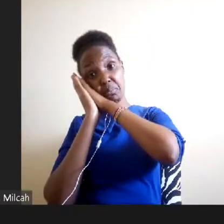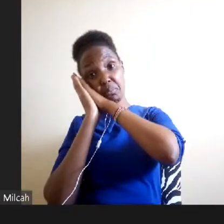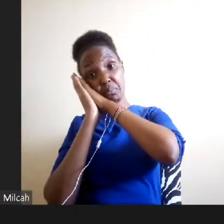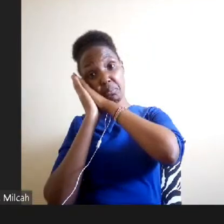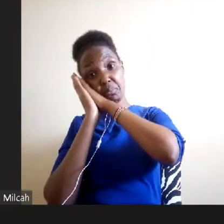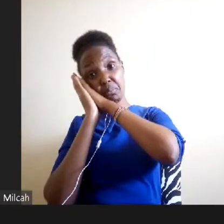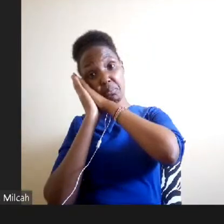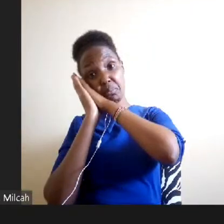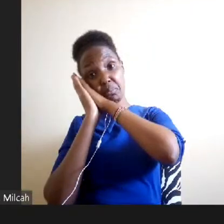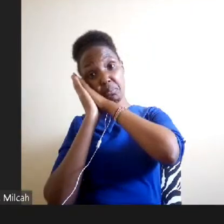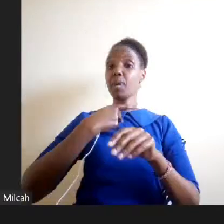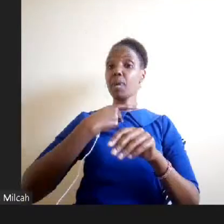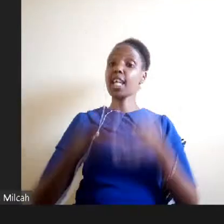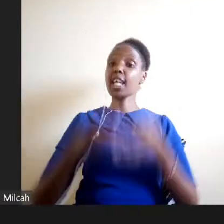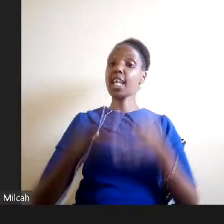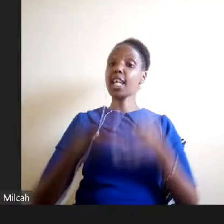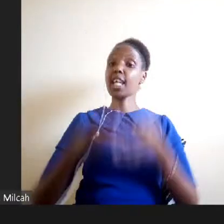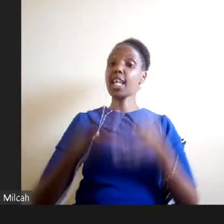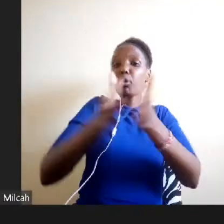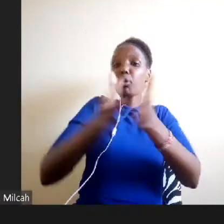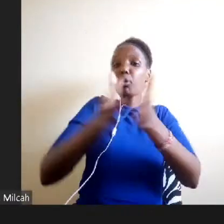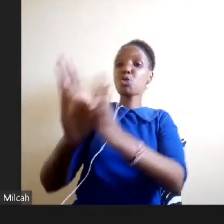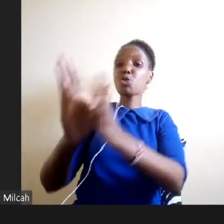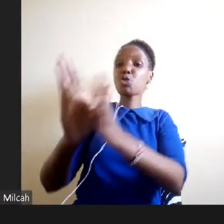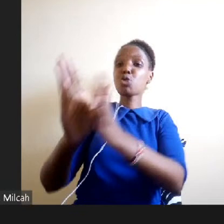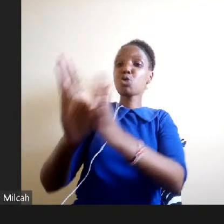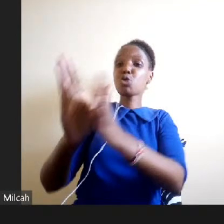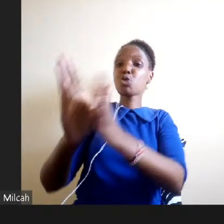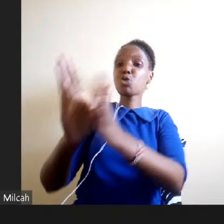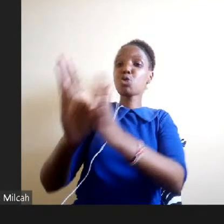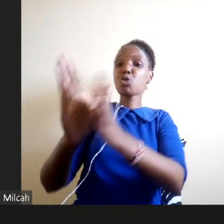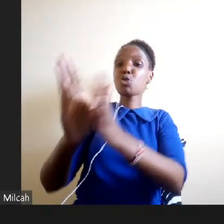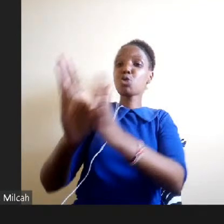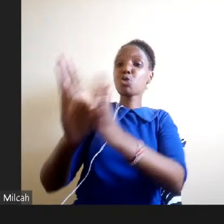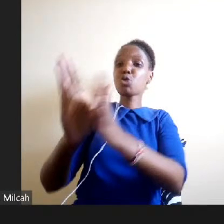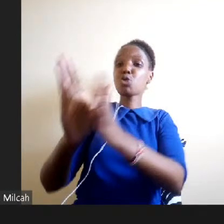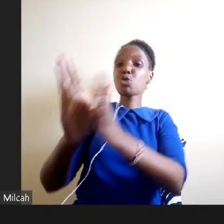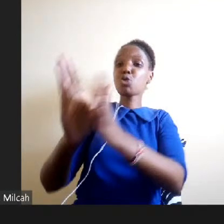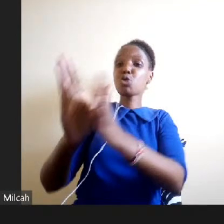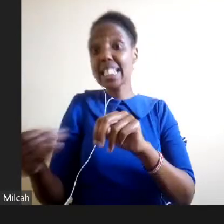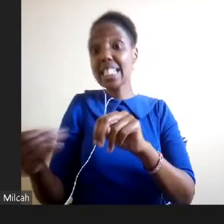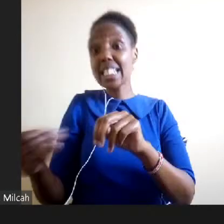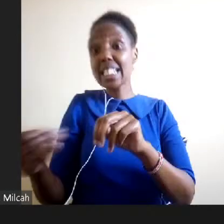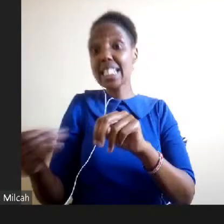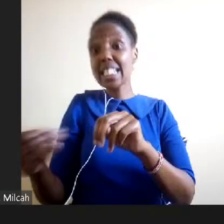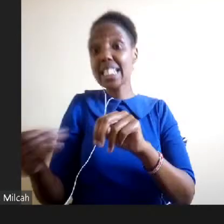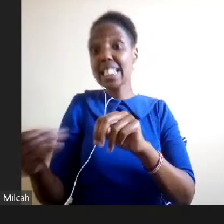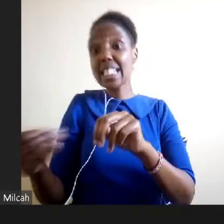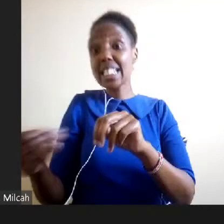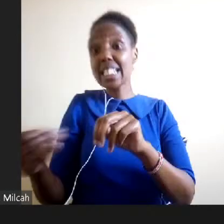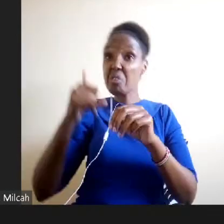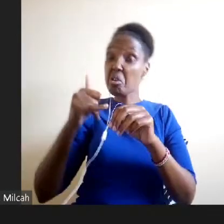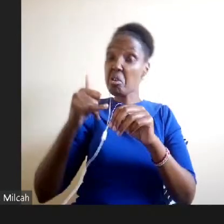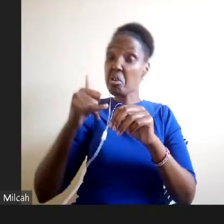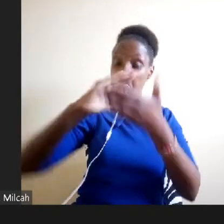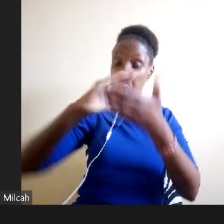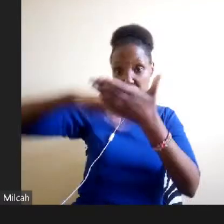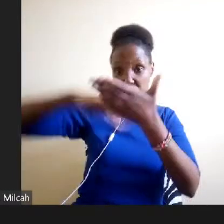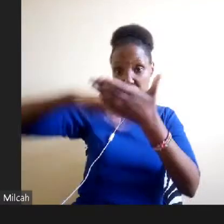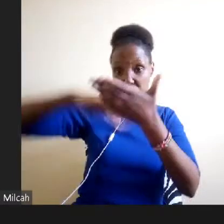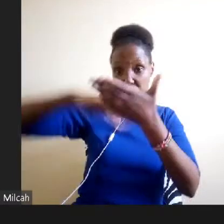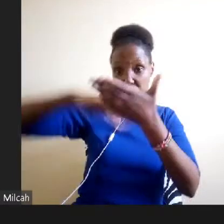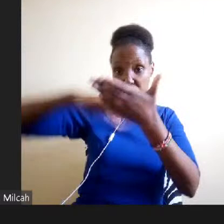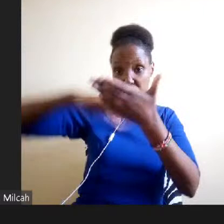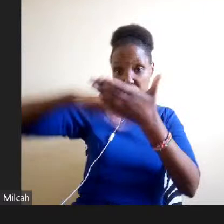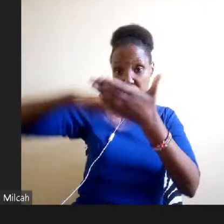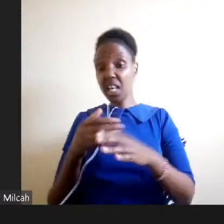the opportunity to be able to actually control your children's devices without them having to fiddle with the settings.